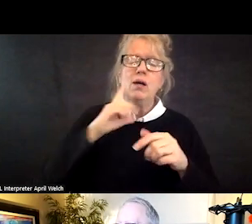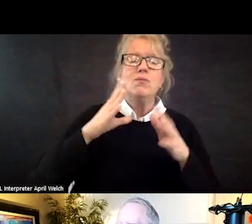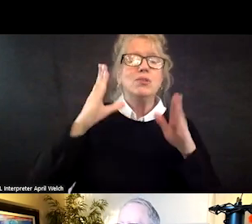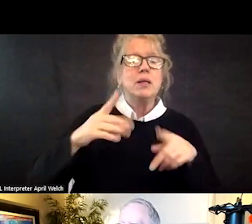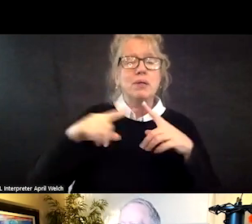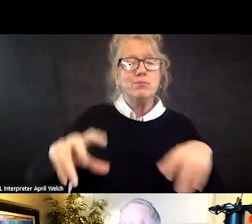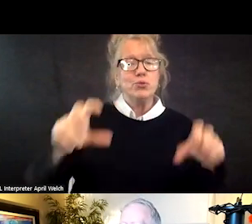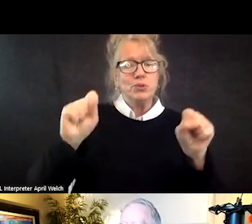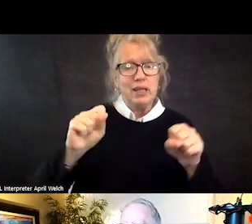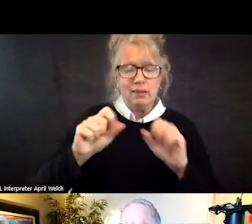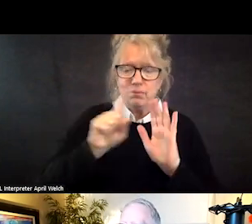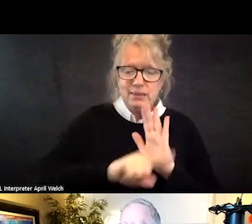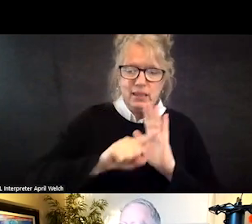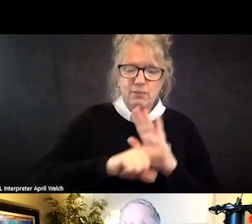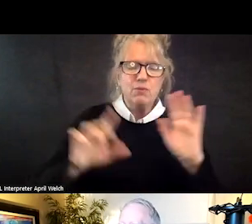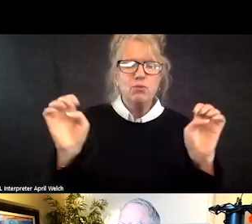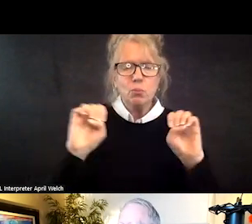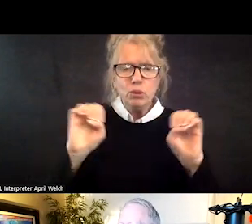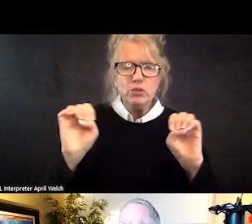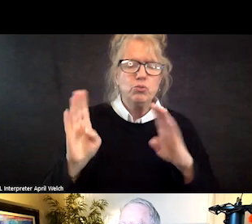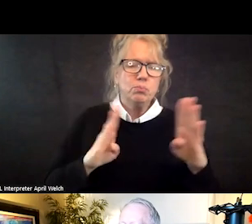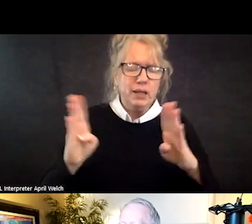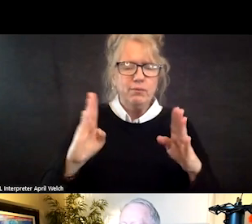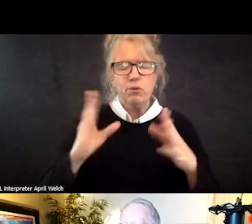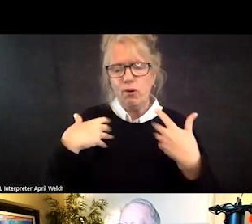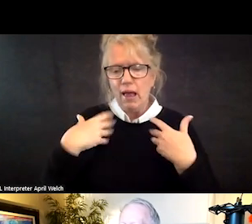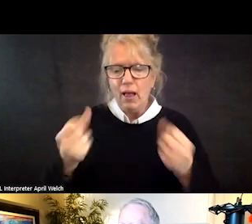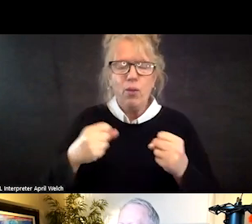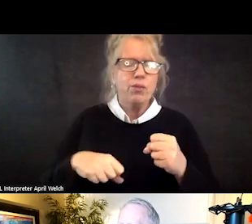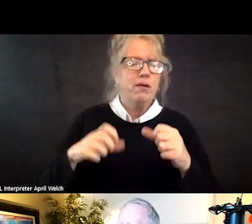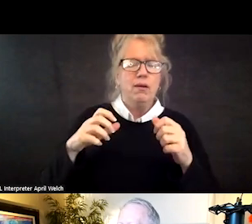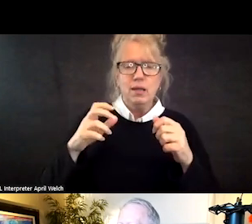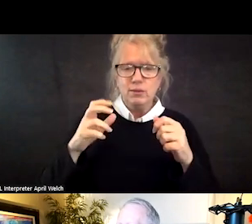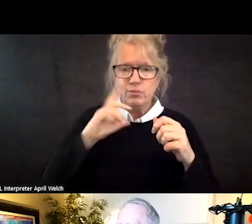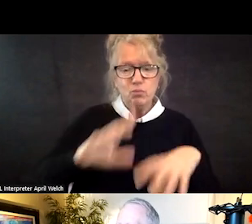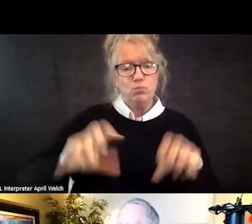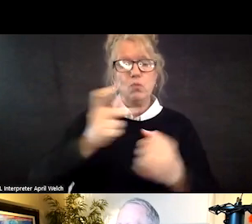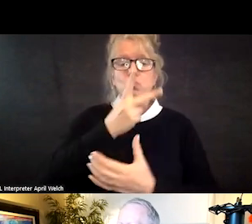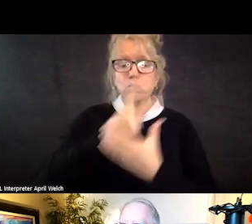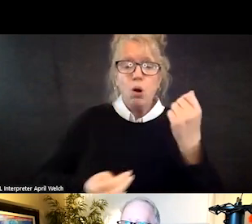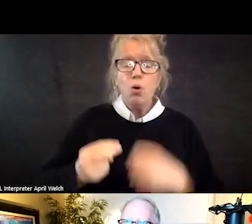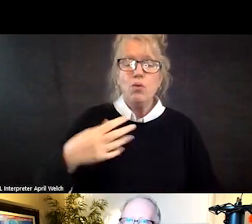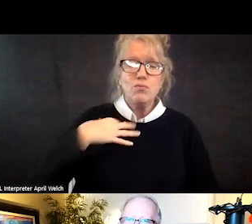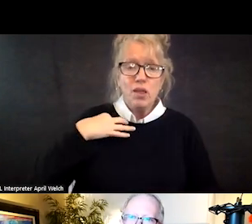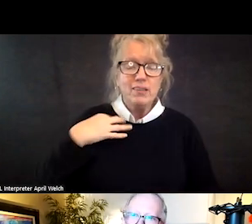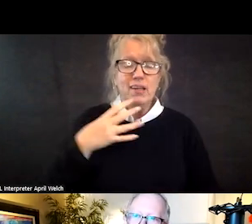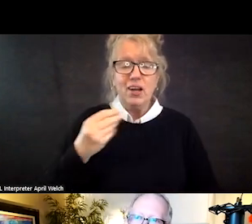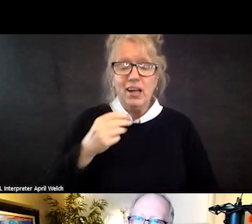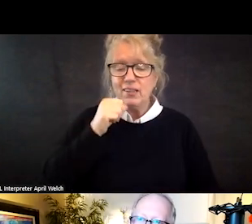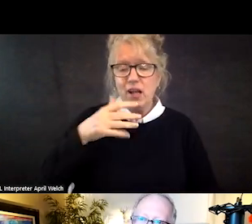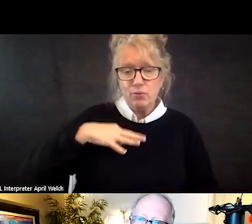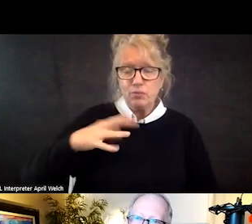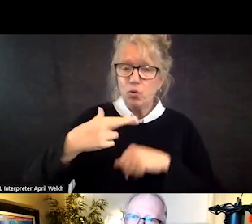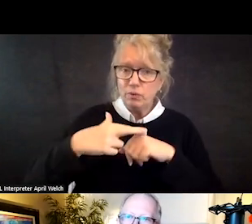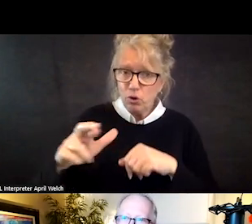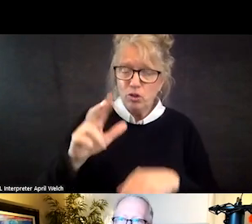the negative on emergency behavioral health crisis receiving facilities should take both voluntary and involuntary referrals.